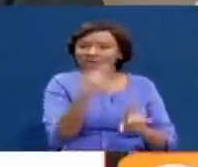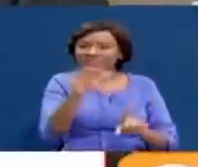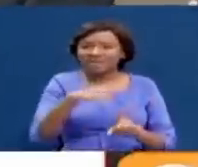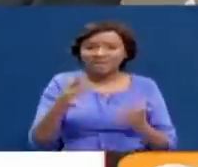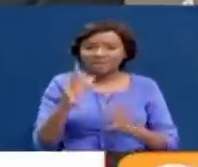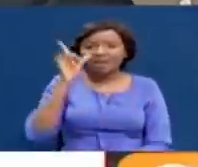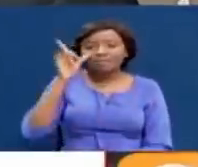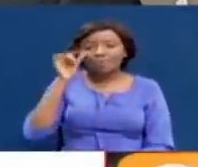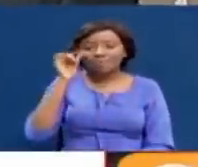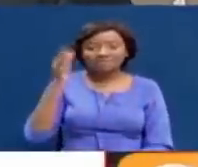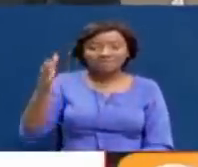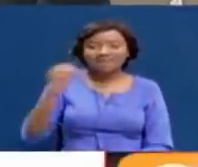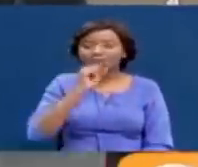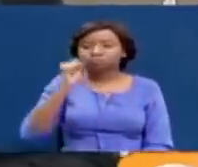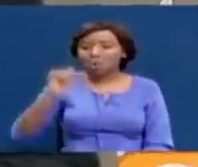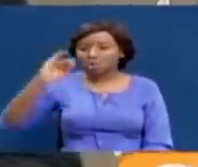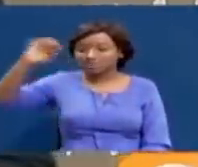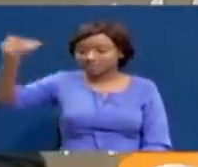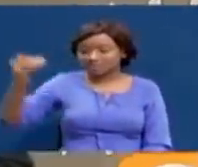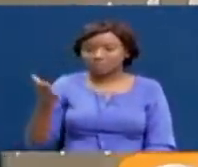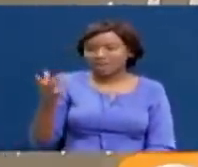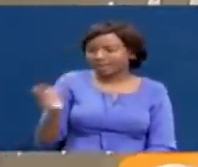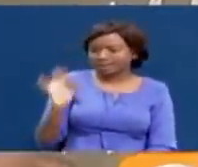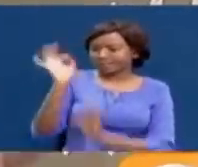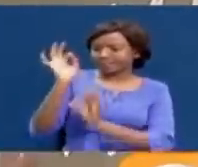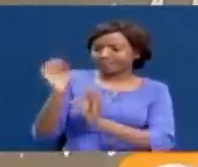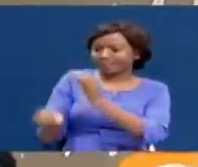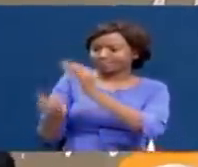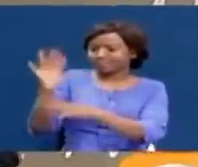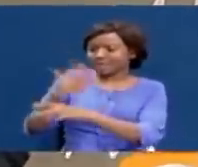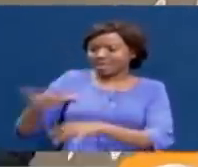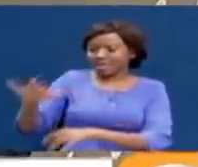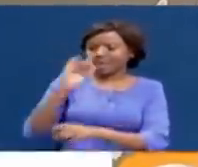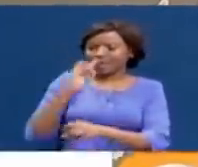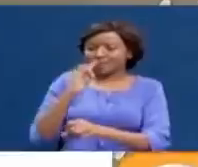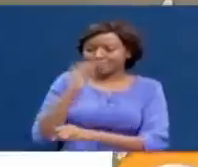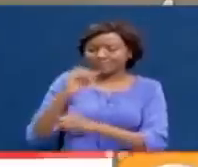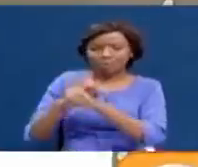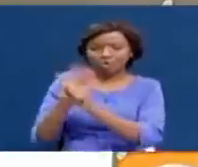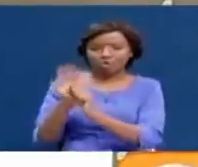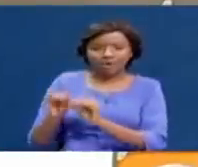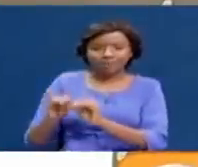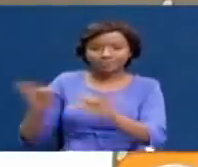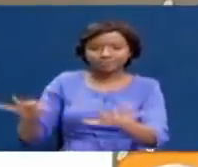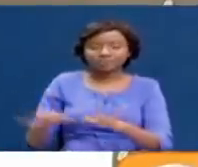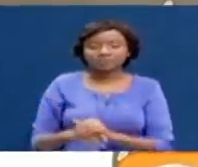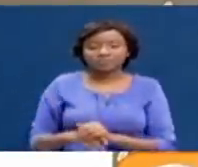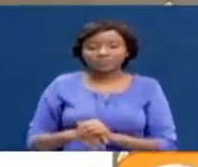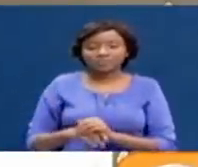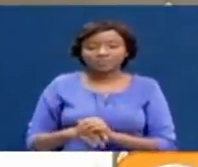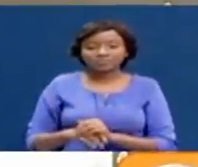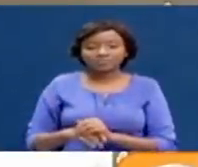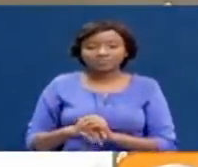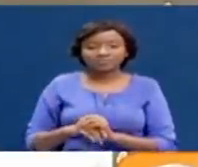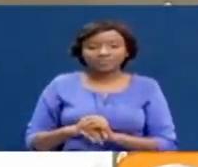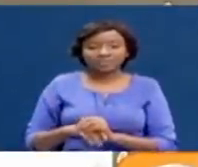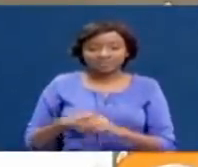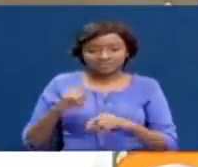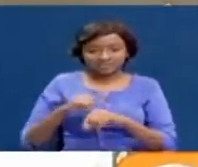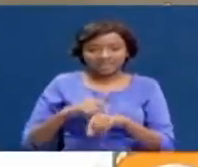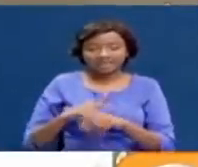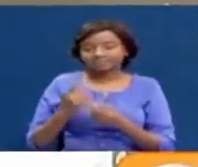In Mombasa, the Old Town area emerged as a key hotspot as soon as Mombasa County began registering high